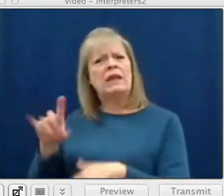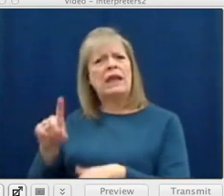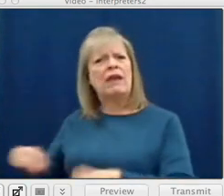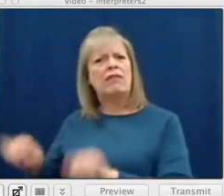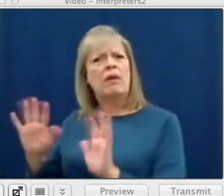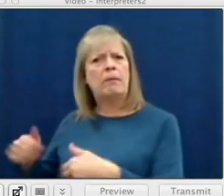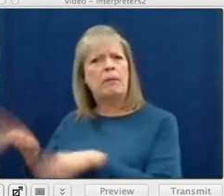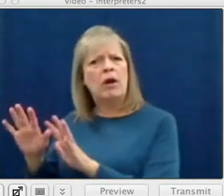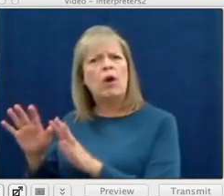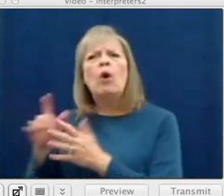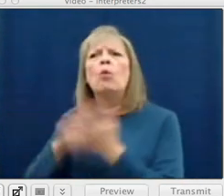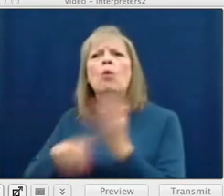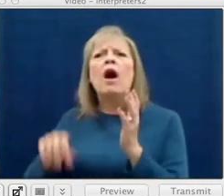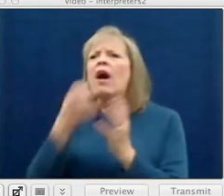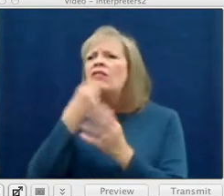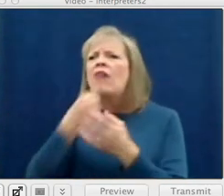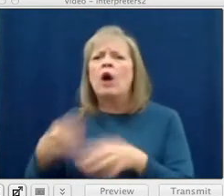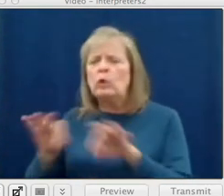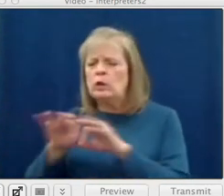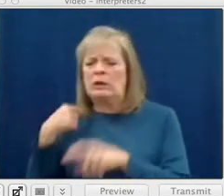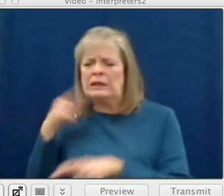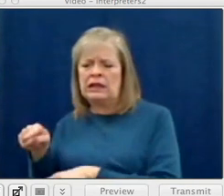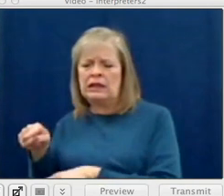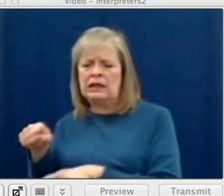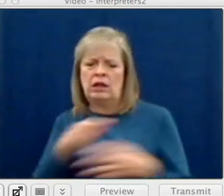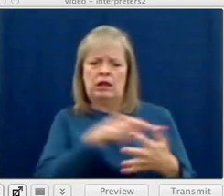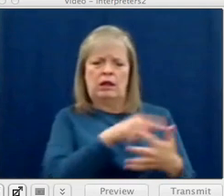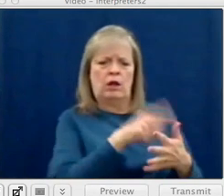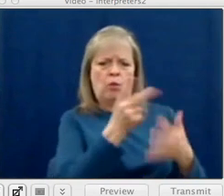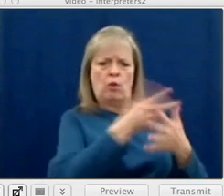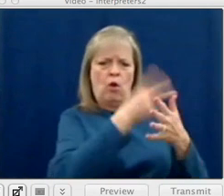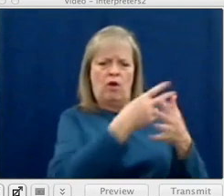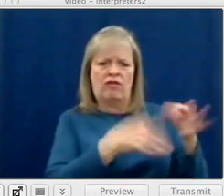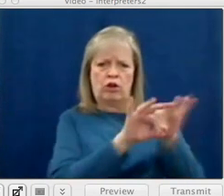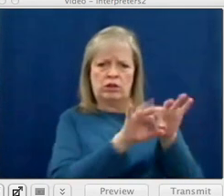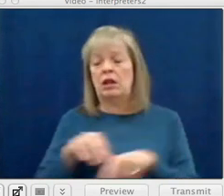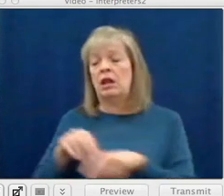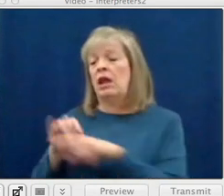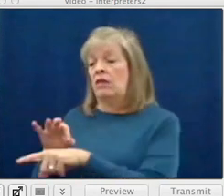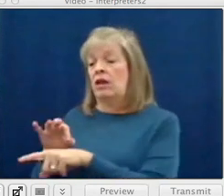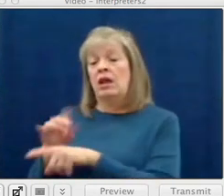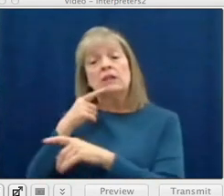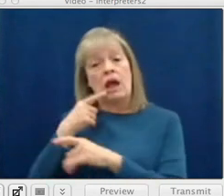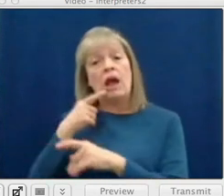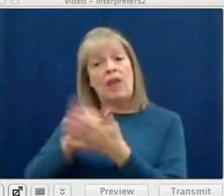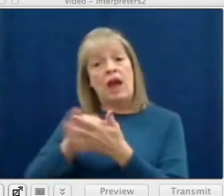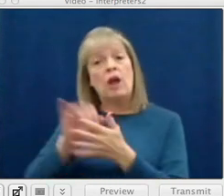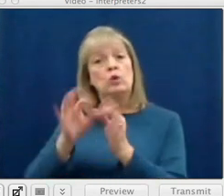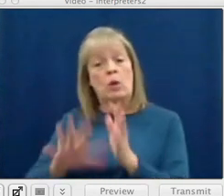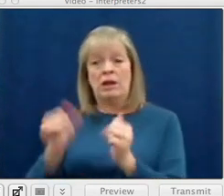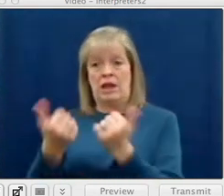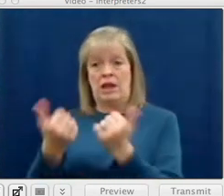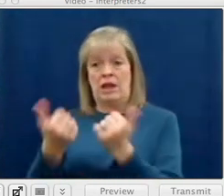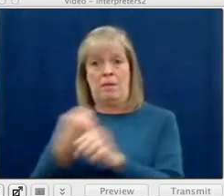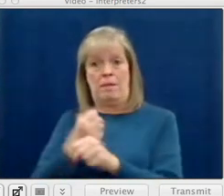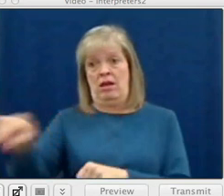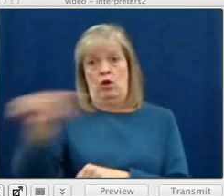deprioritized as a result of that decision? The interpreter calls attention to her presence and her impact on